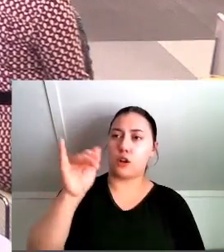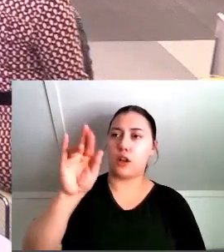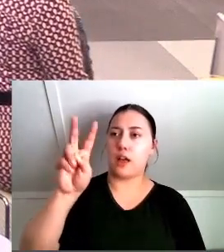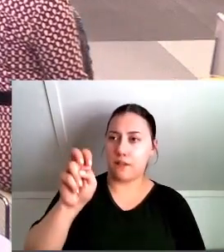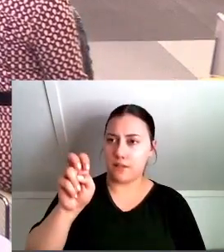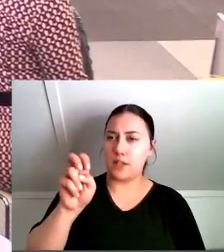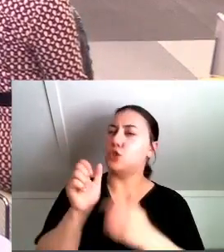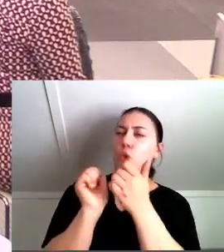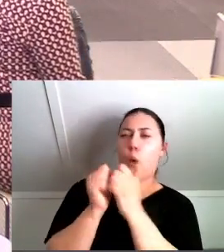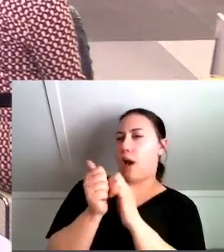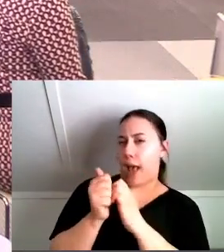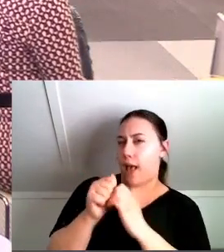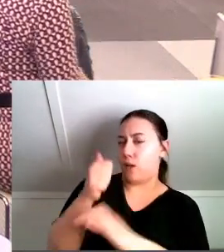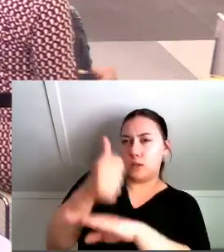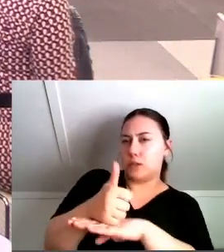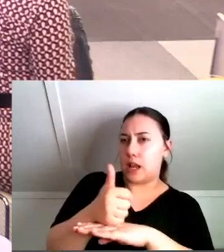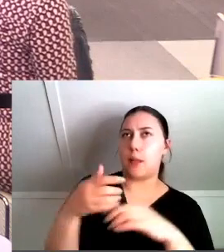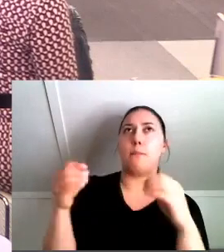were to